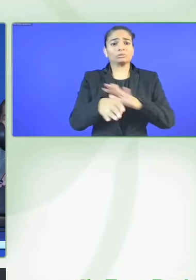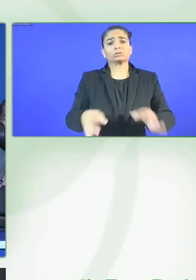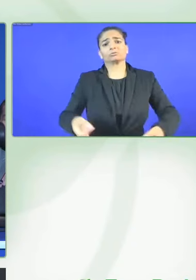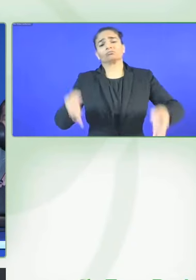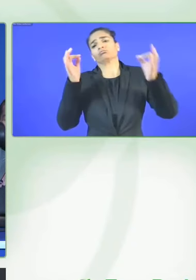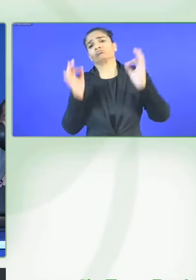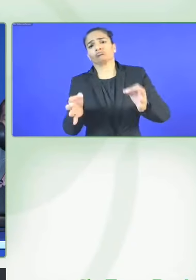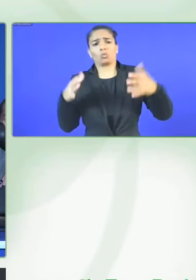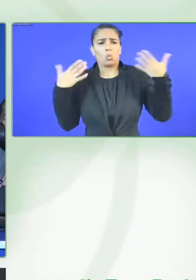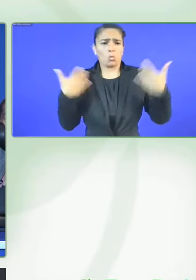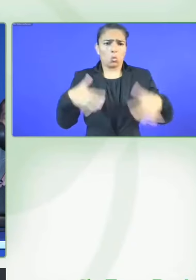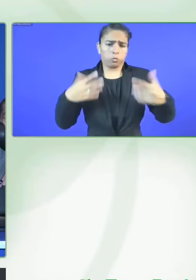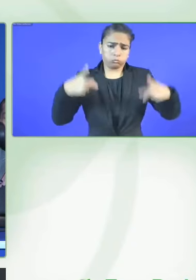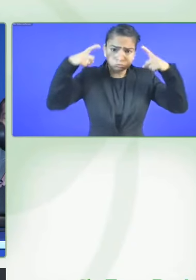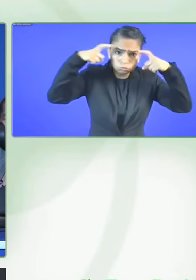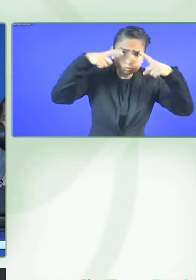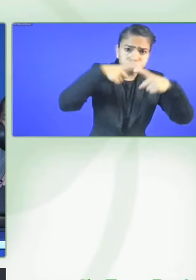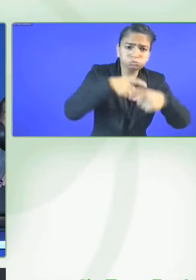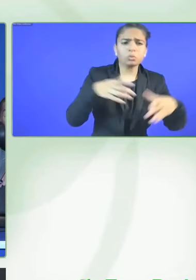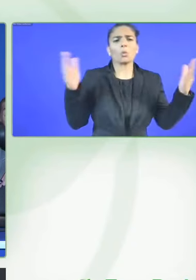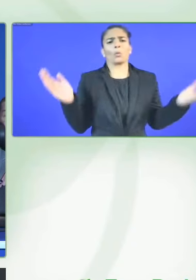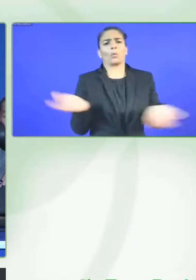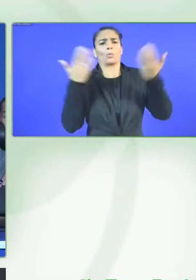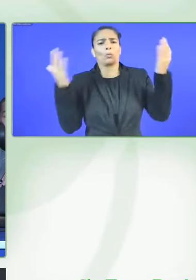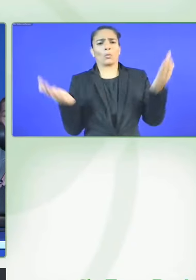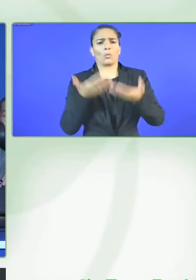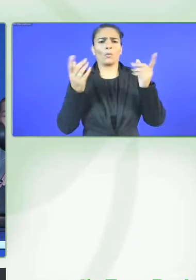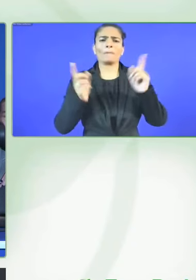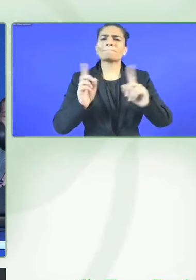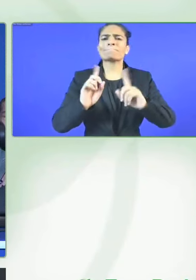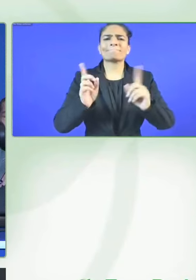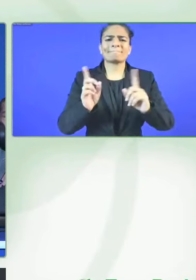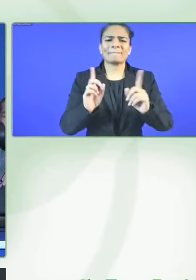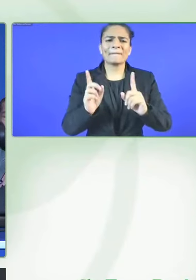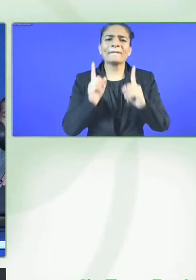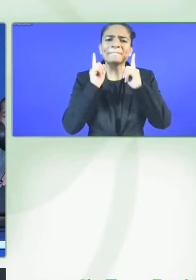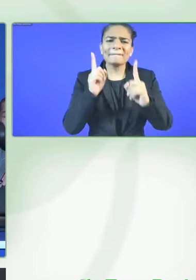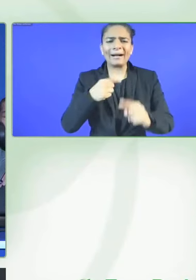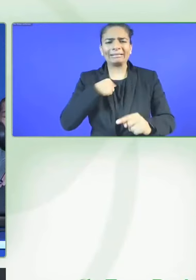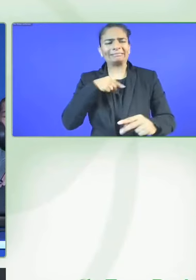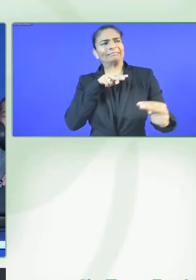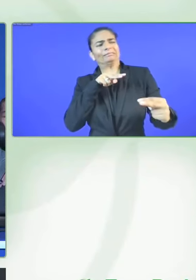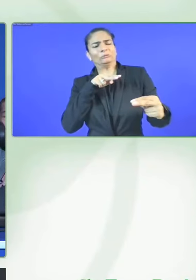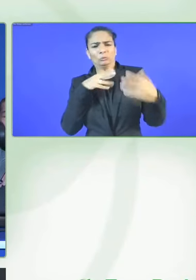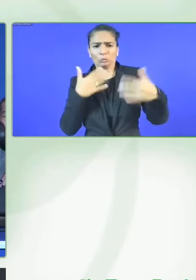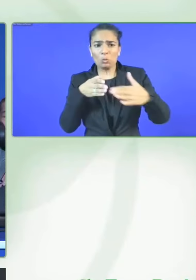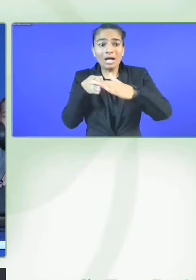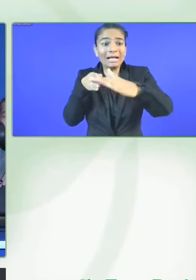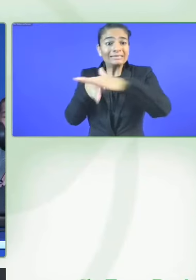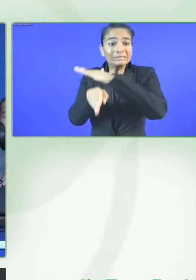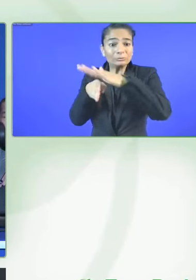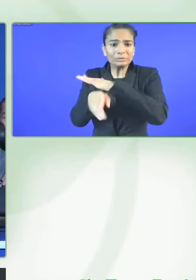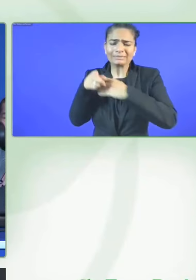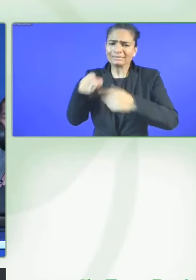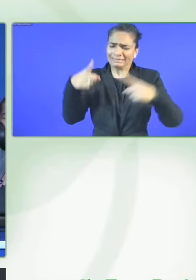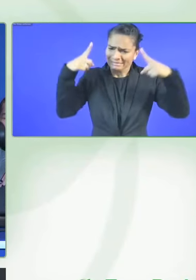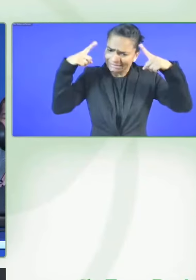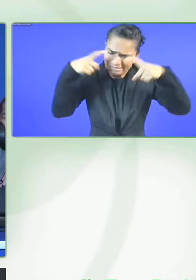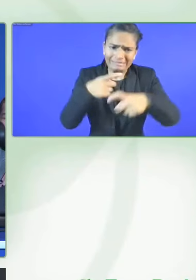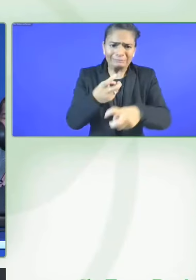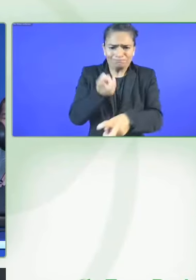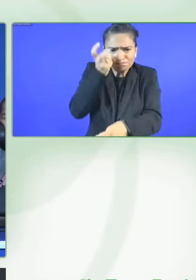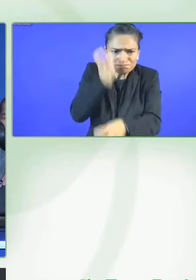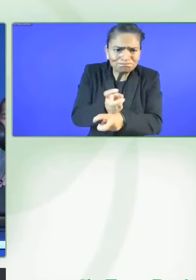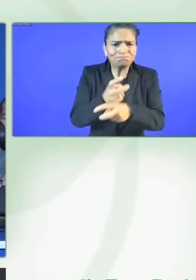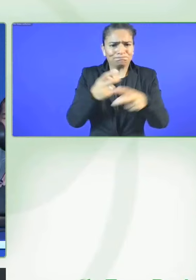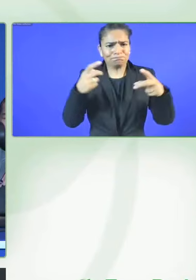workshop is trying to make accessibility policies more accessible in some ways, bringing it down, bringing it back to the basics,